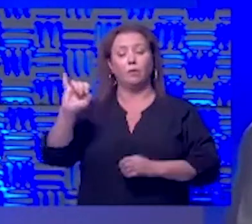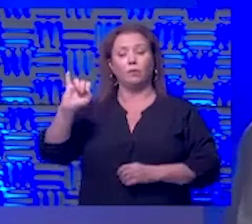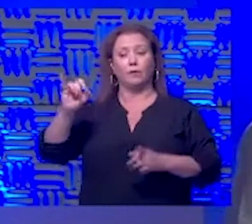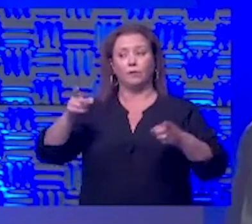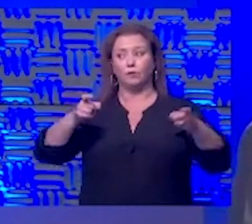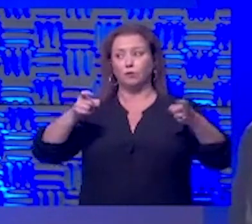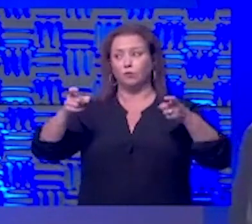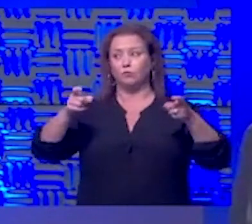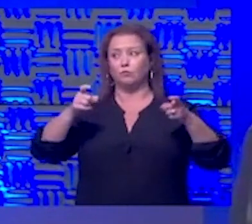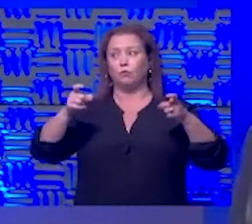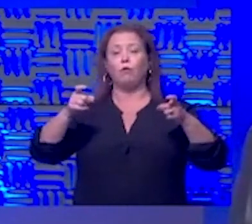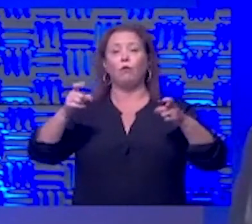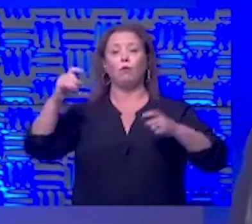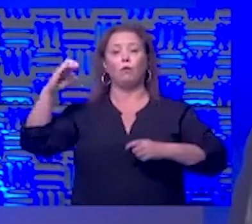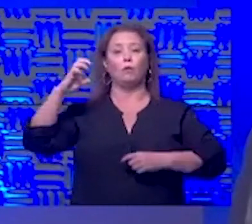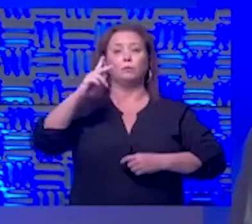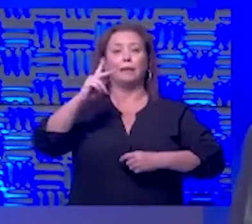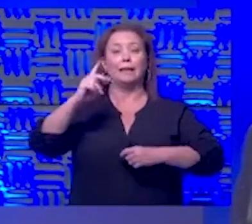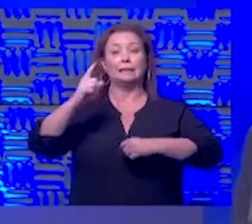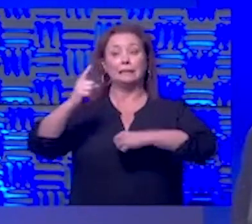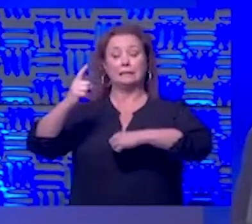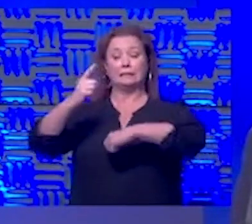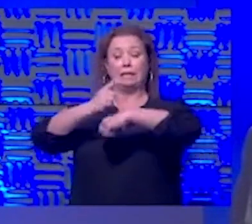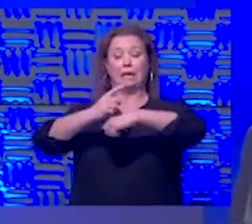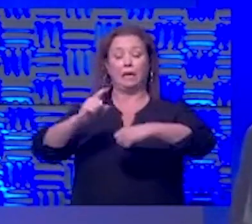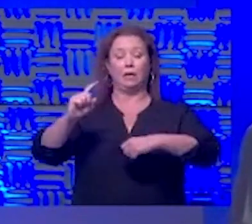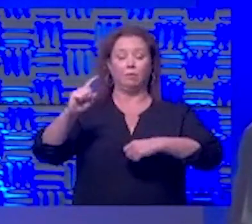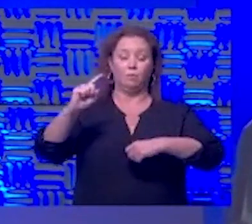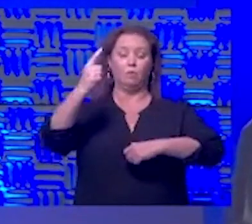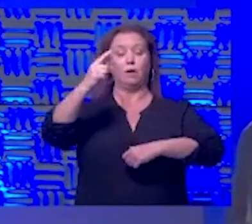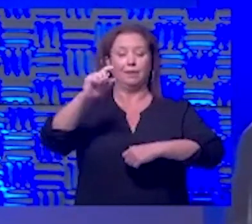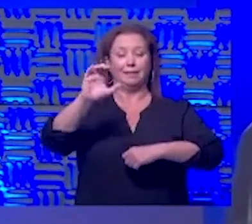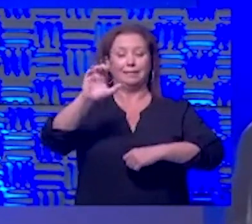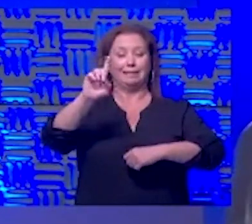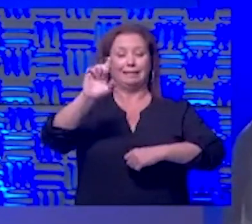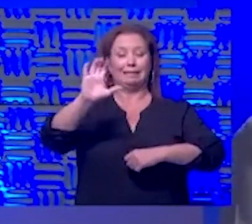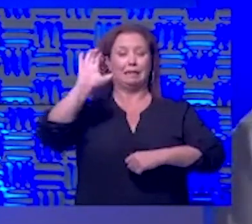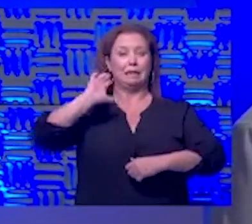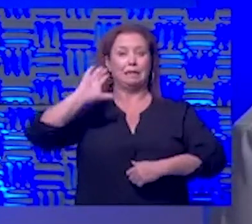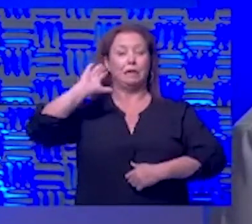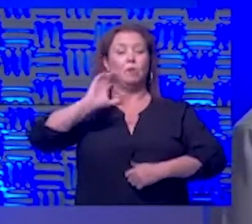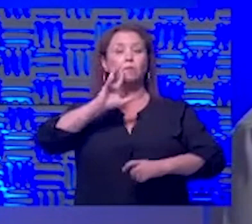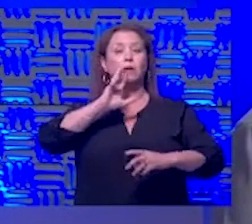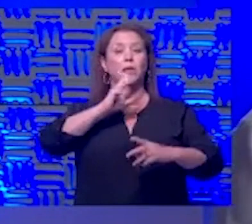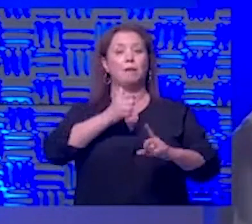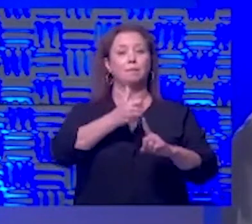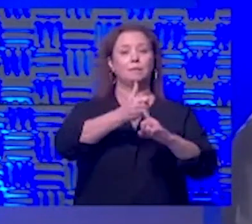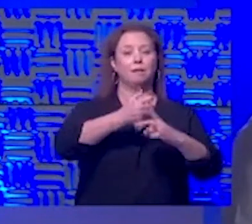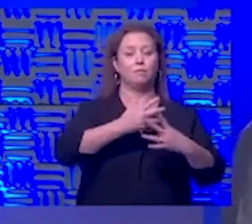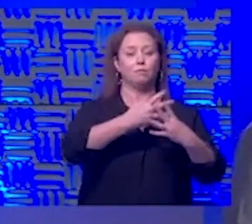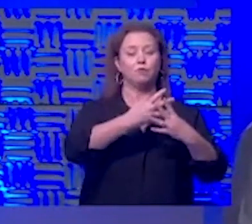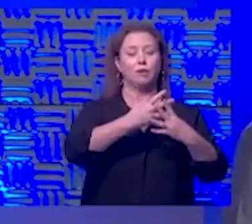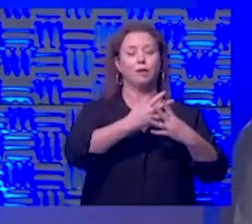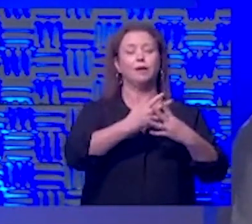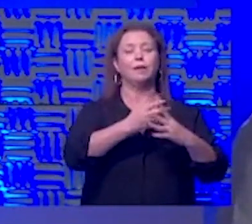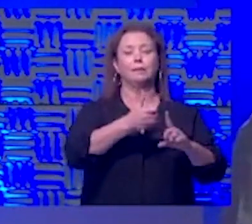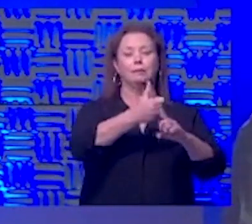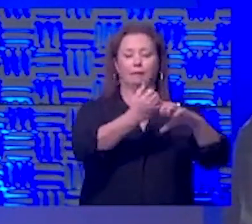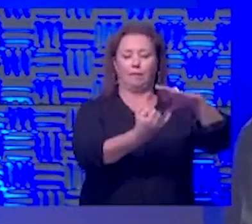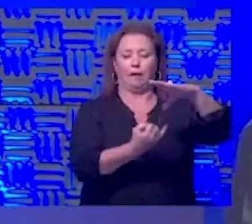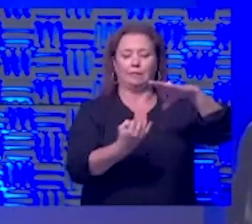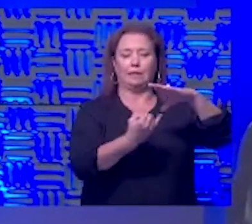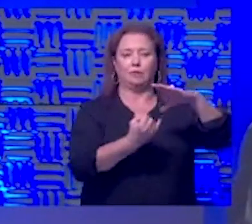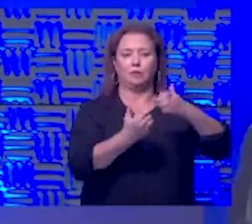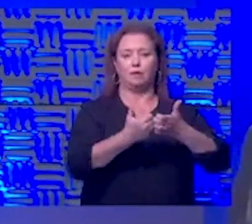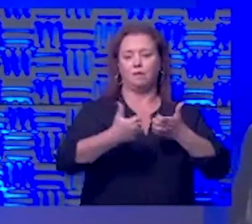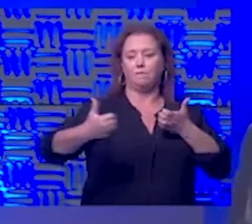this goes back to day one when people and the CDC was talking about self-quarantining versus self-isolation, staying away from people,